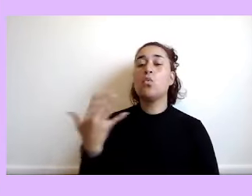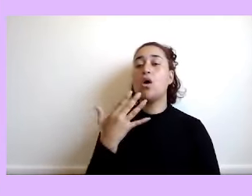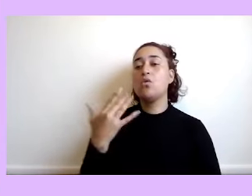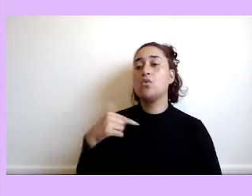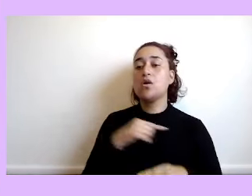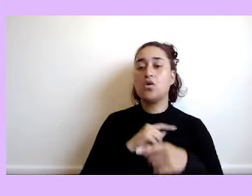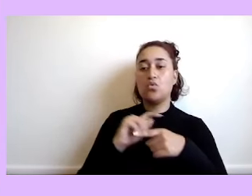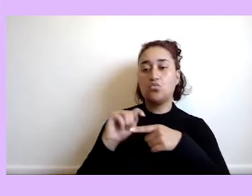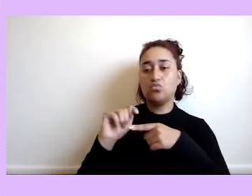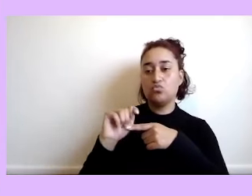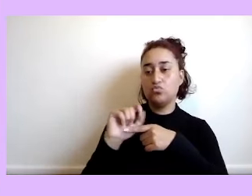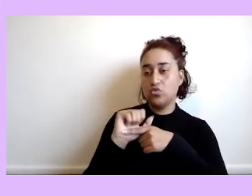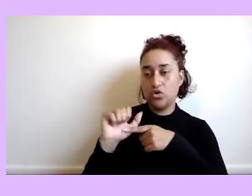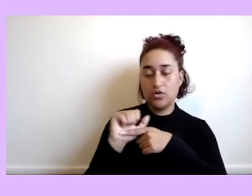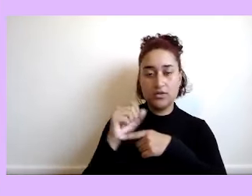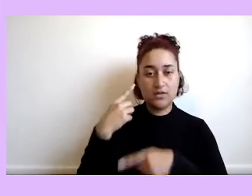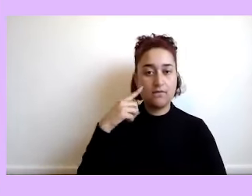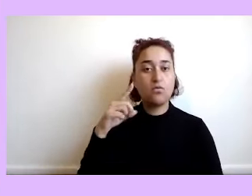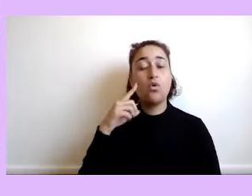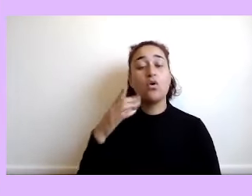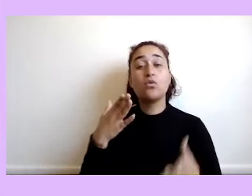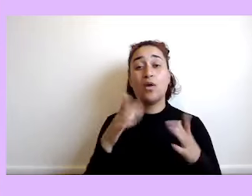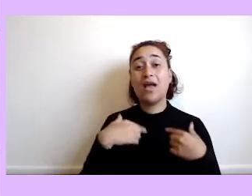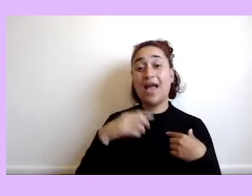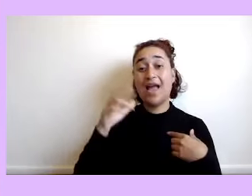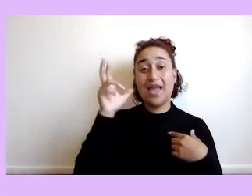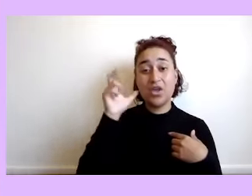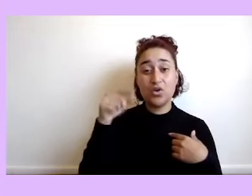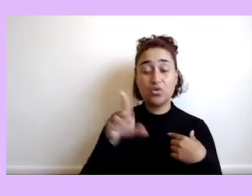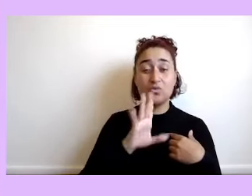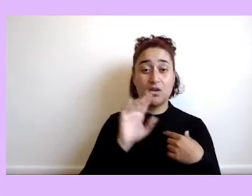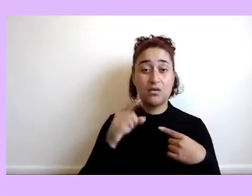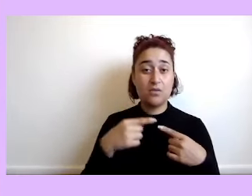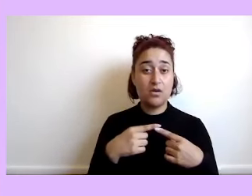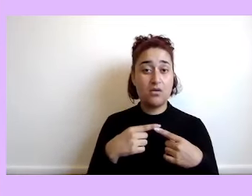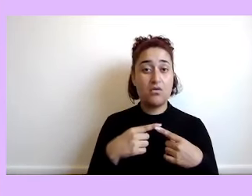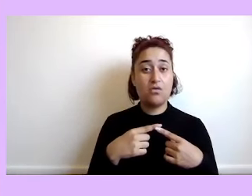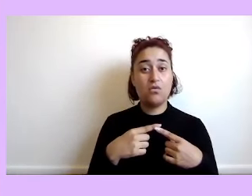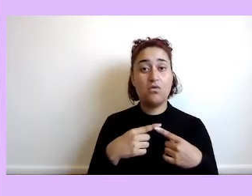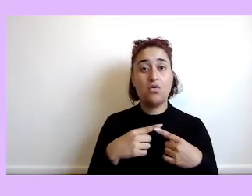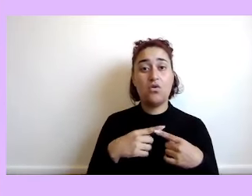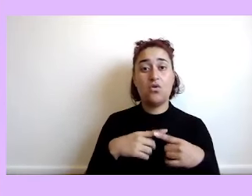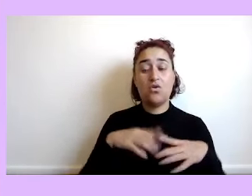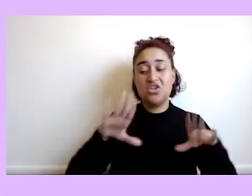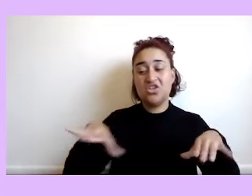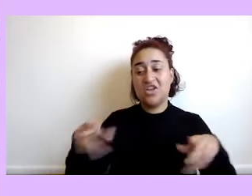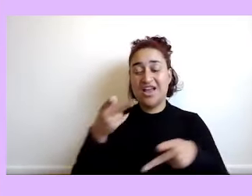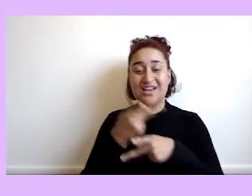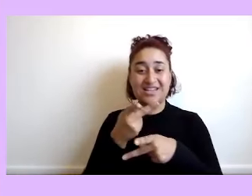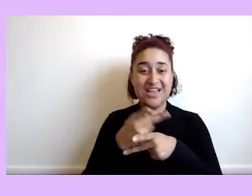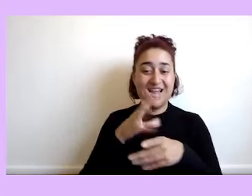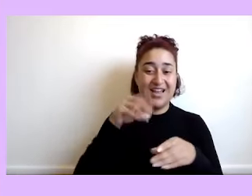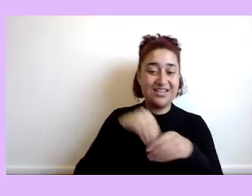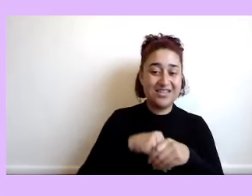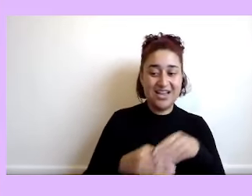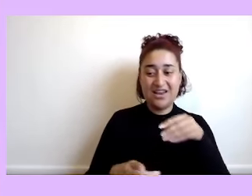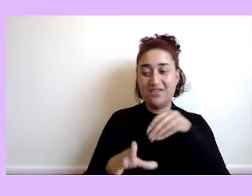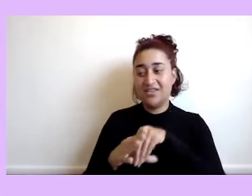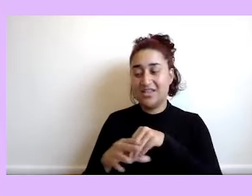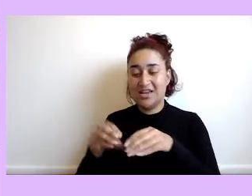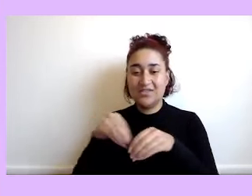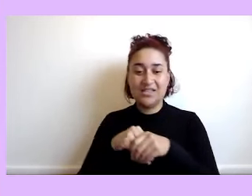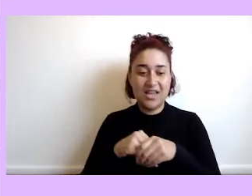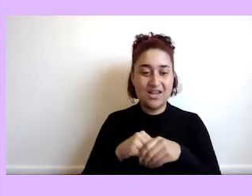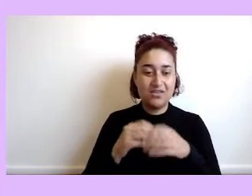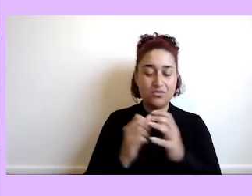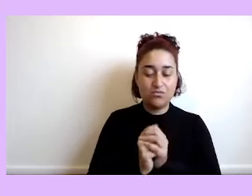that, because like when I hear you talk about childcare inside of, and so it's a community